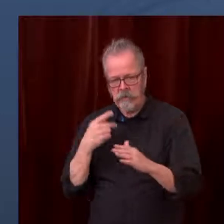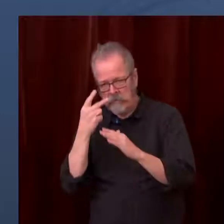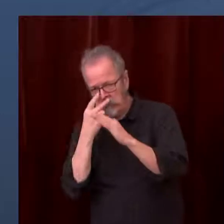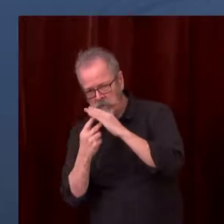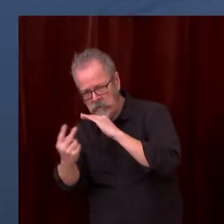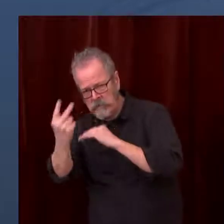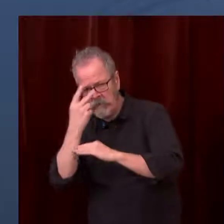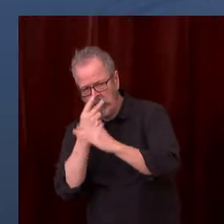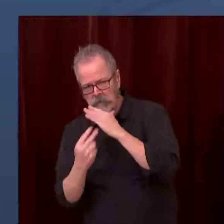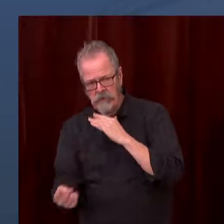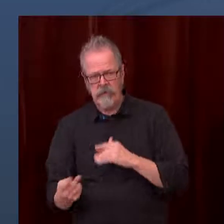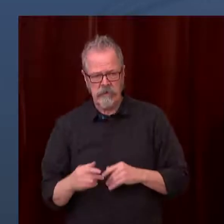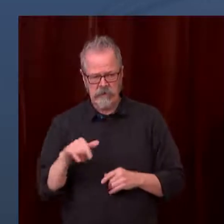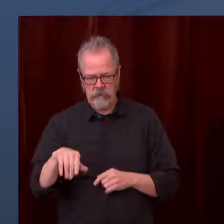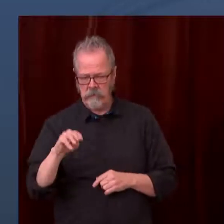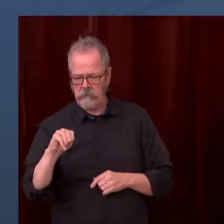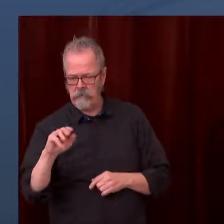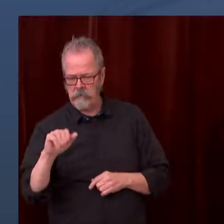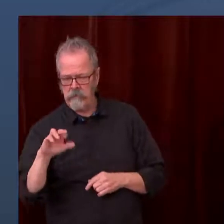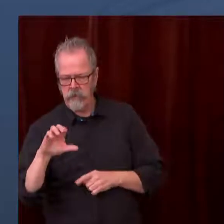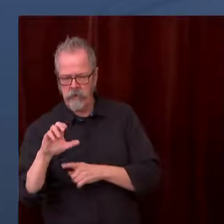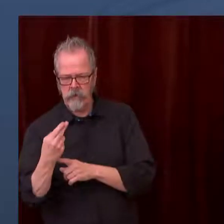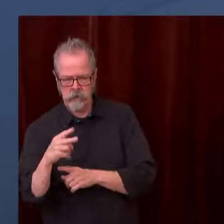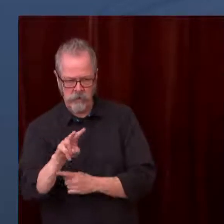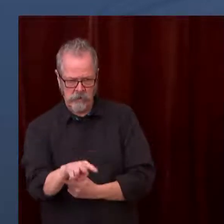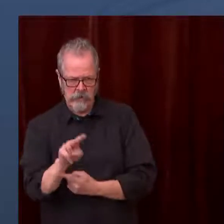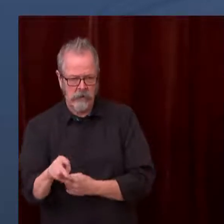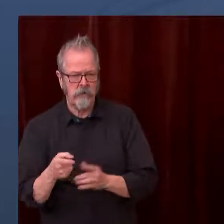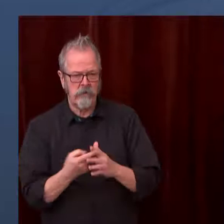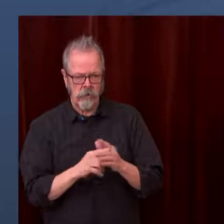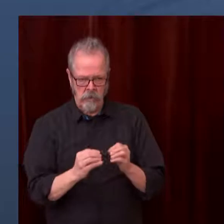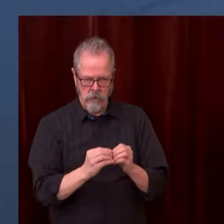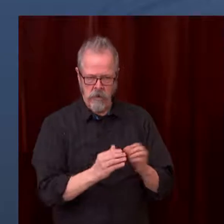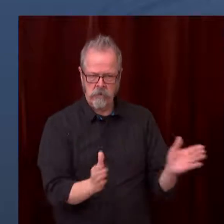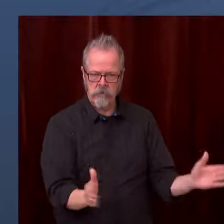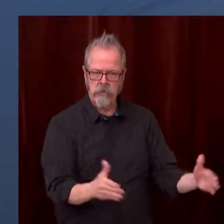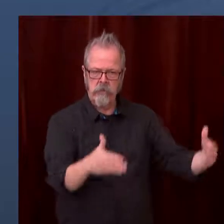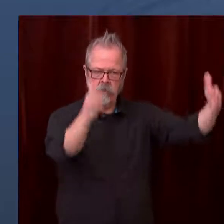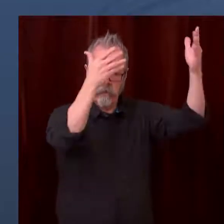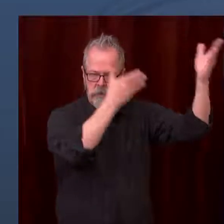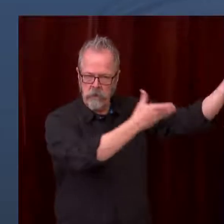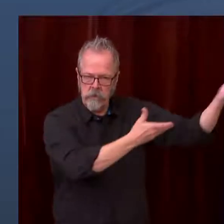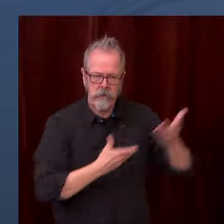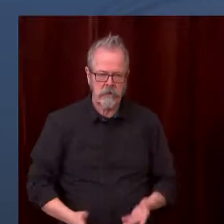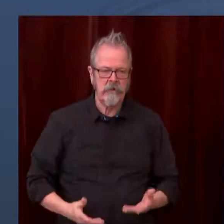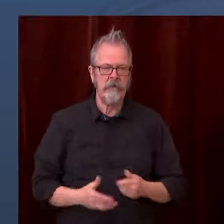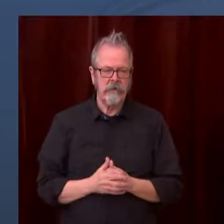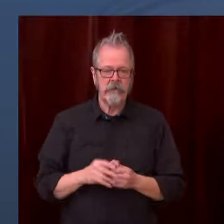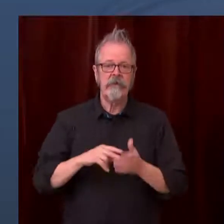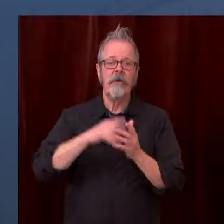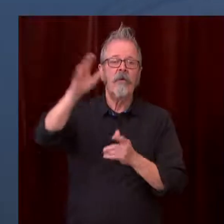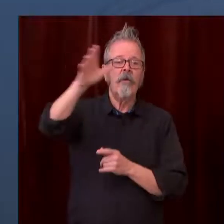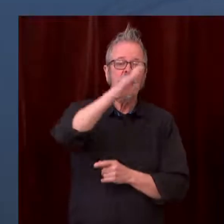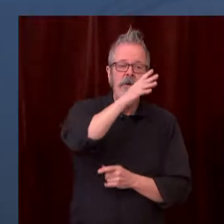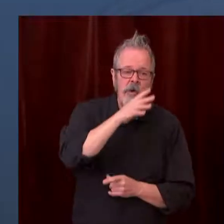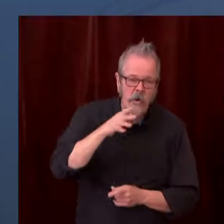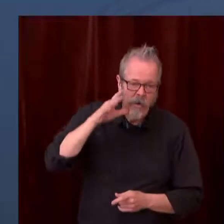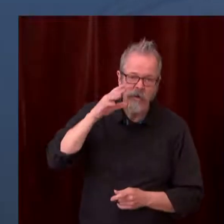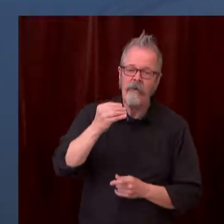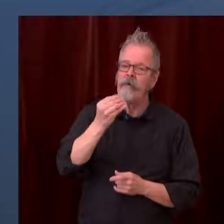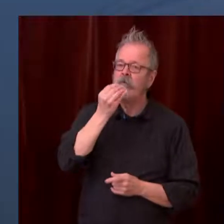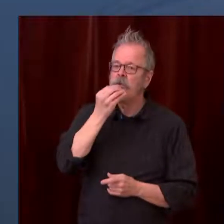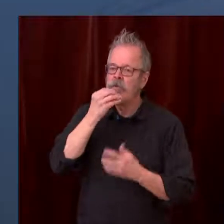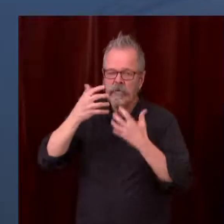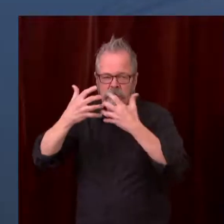processing, grocery stores, public transit, firefighters, law enforcement, as well as workers in